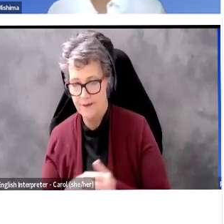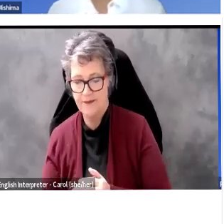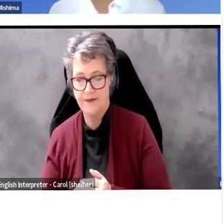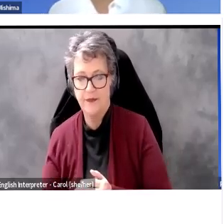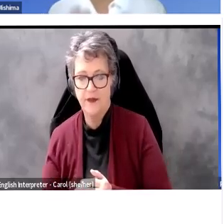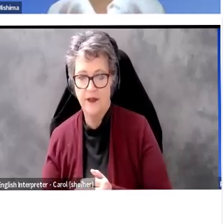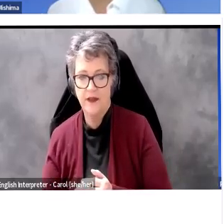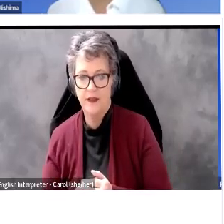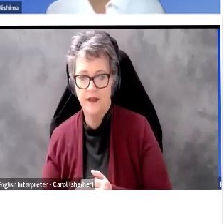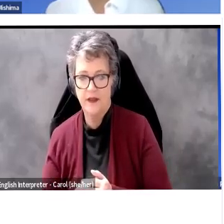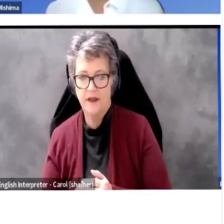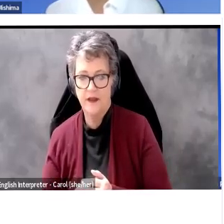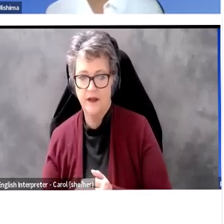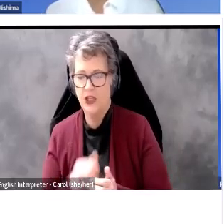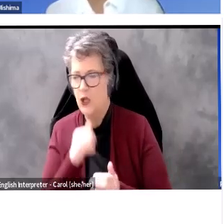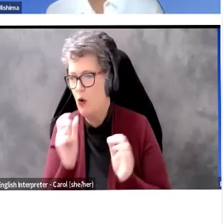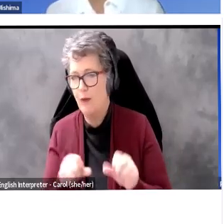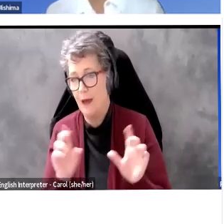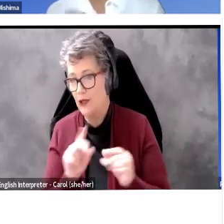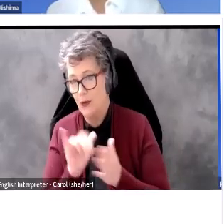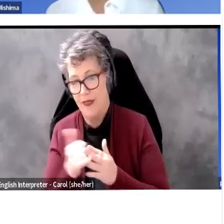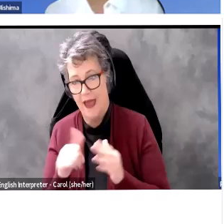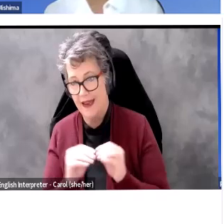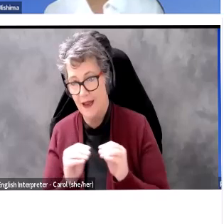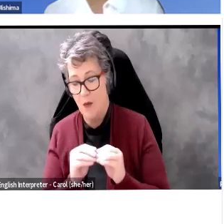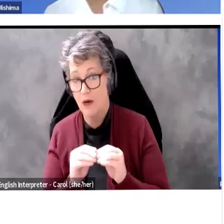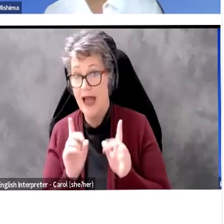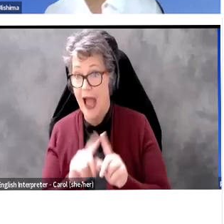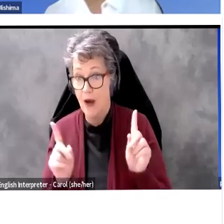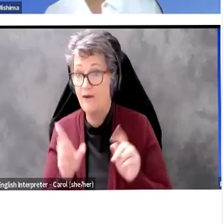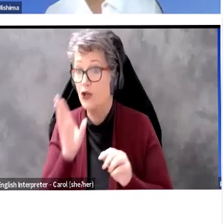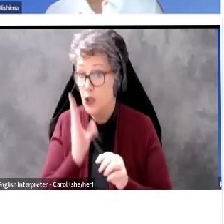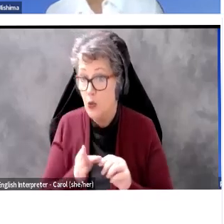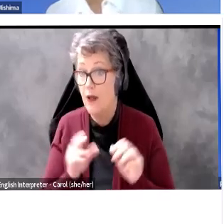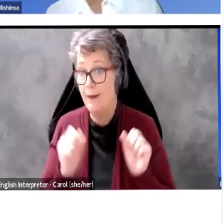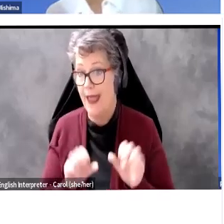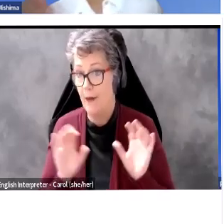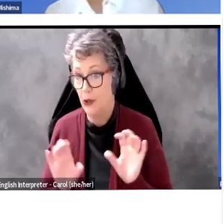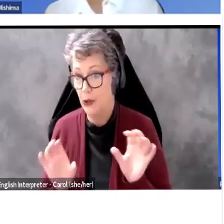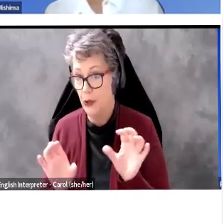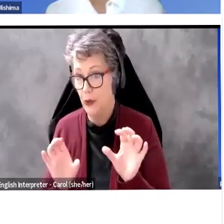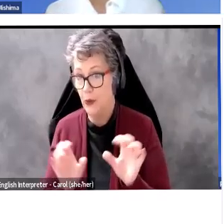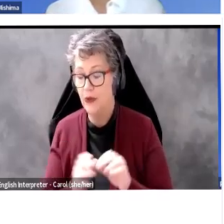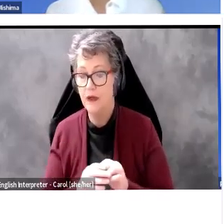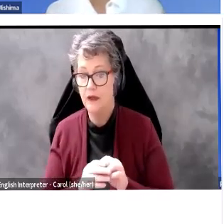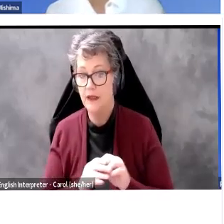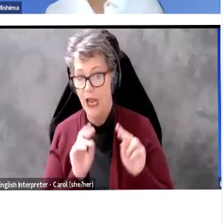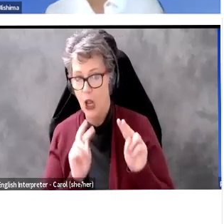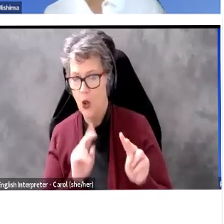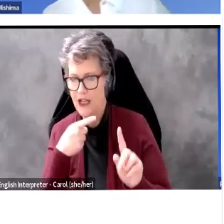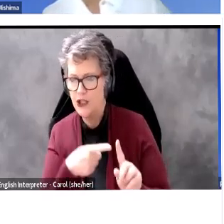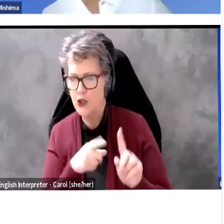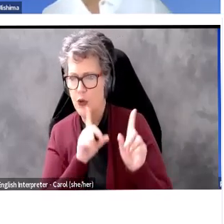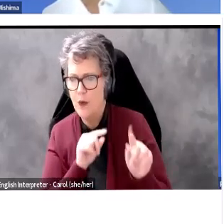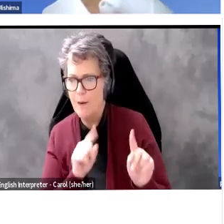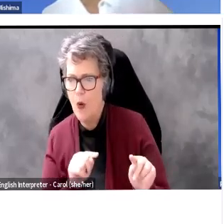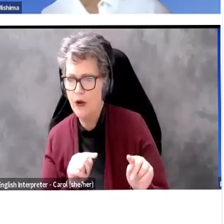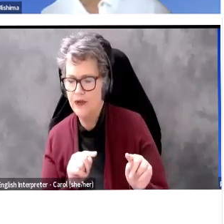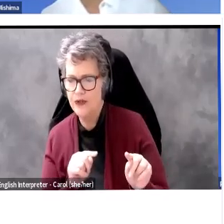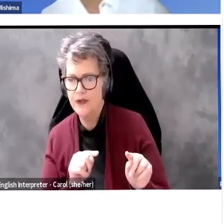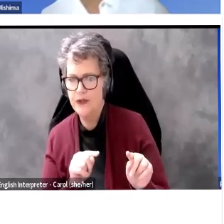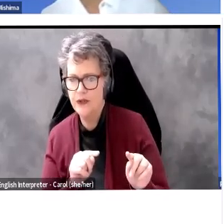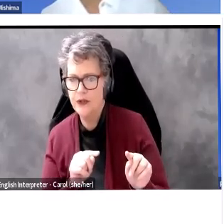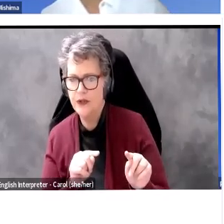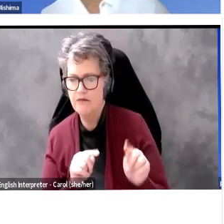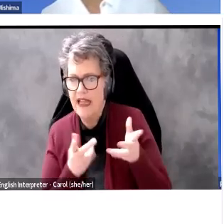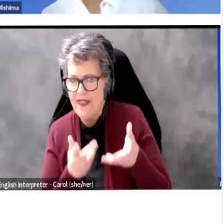So you won't be able to do that anymore. However, what you will be able to do is maybe look at certain reports, get